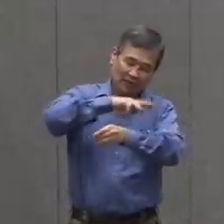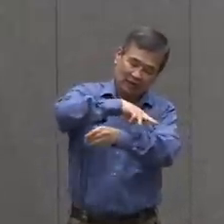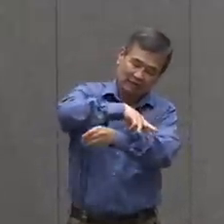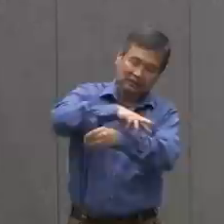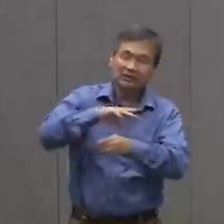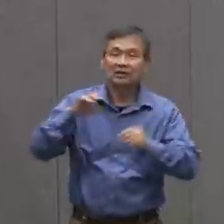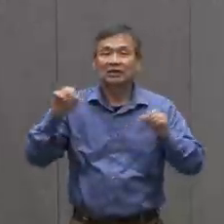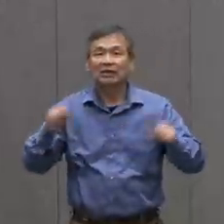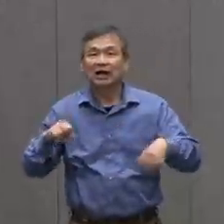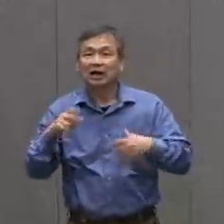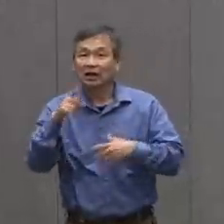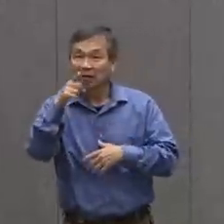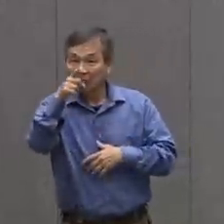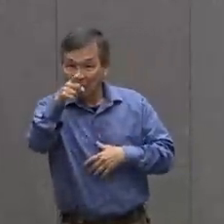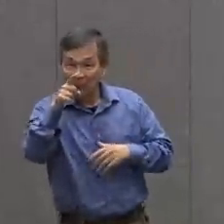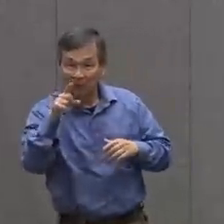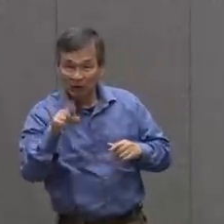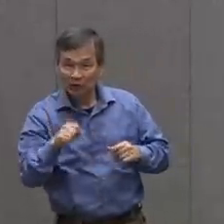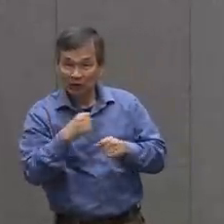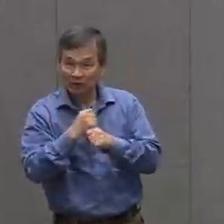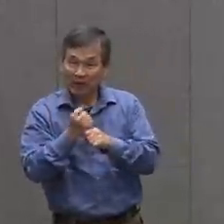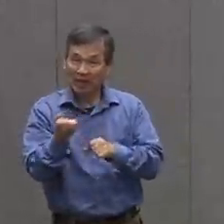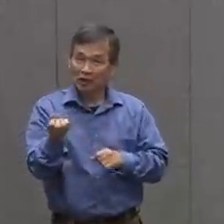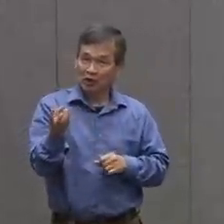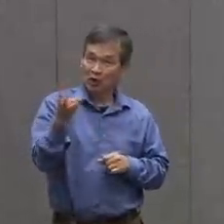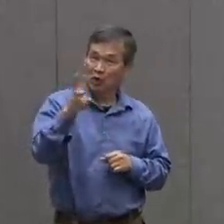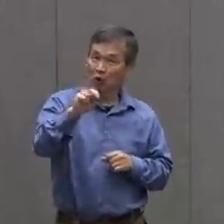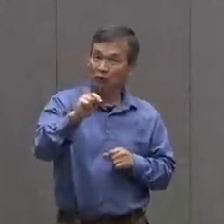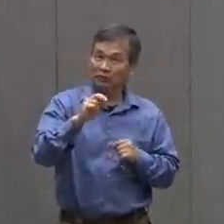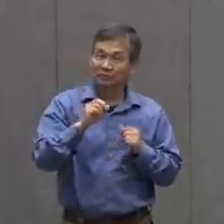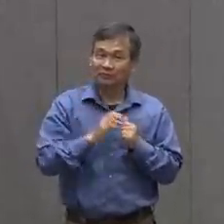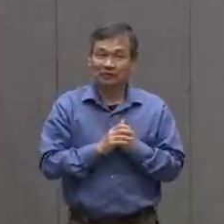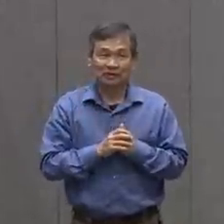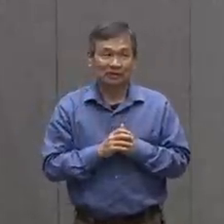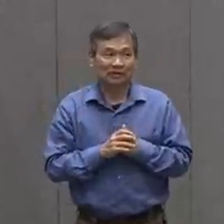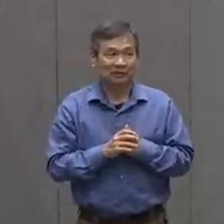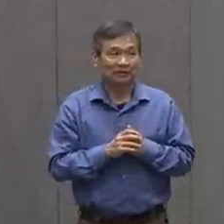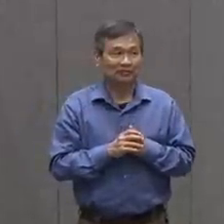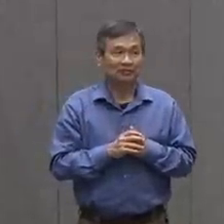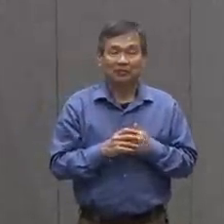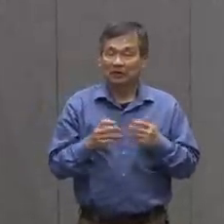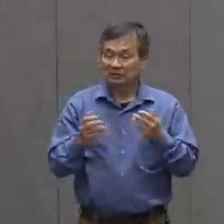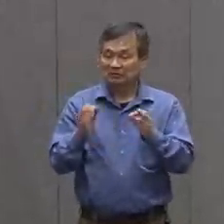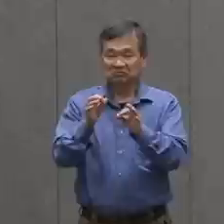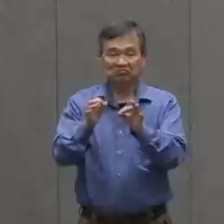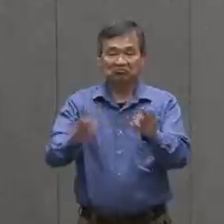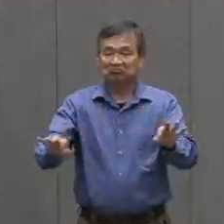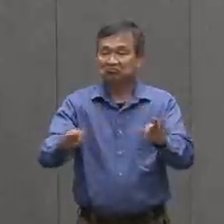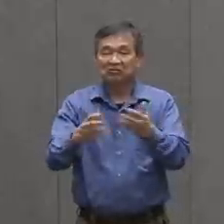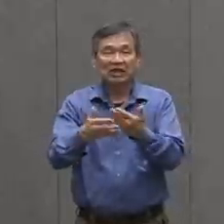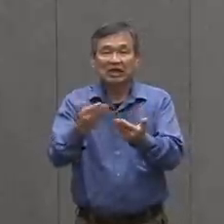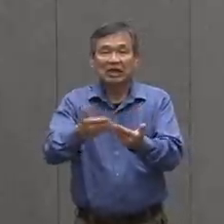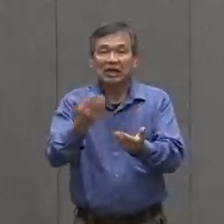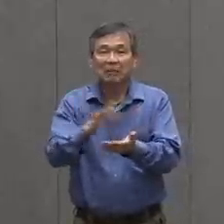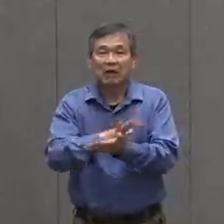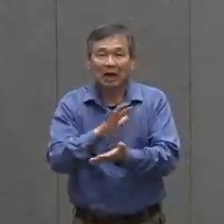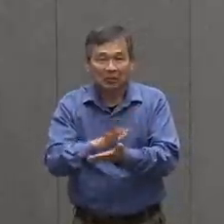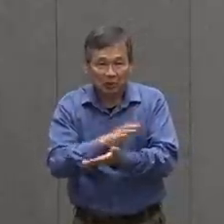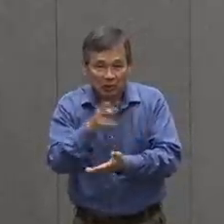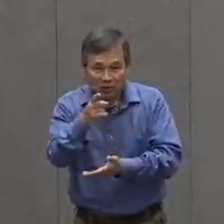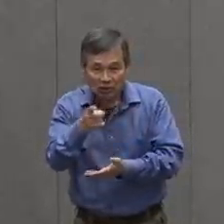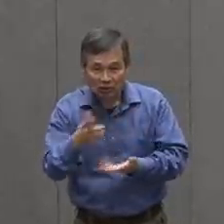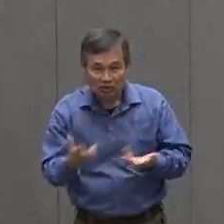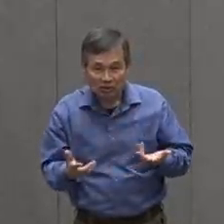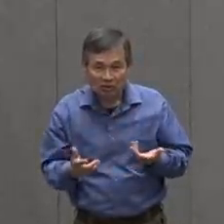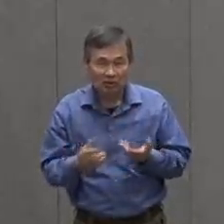make a die if you needed one at home, just from a piece of paper. And it could be a piece of paper that you reuse that used to be something else too.